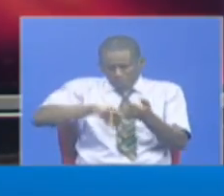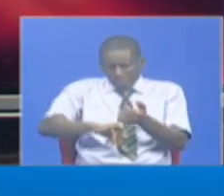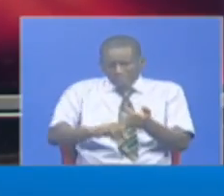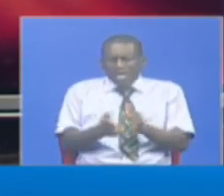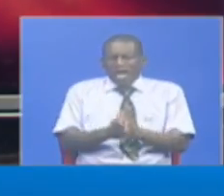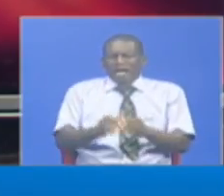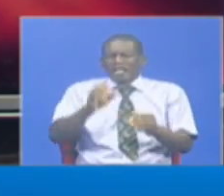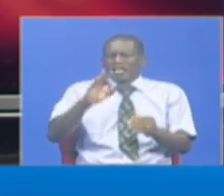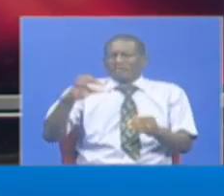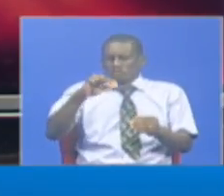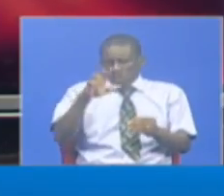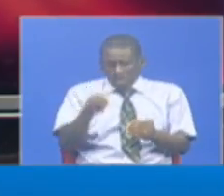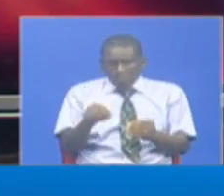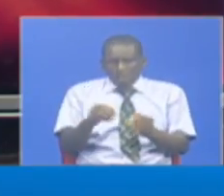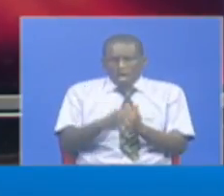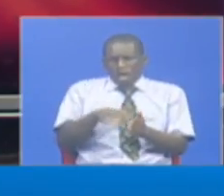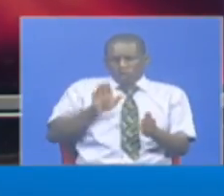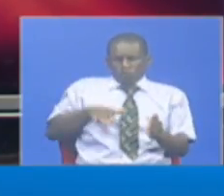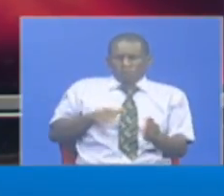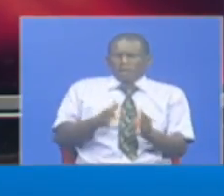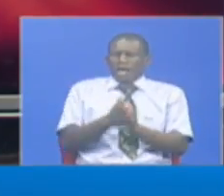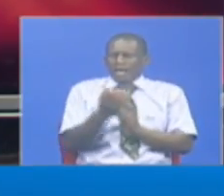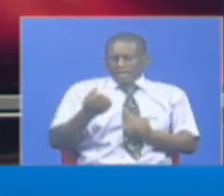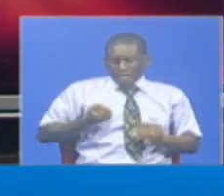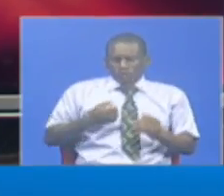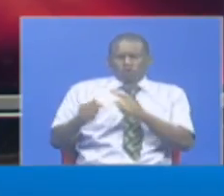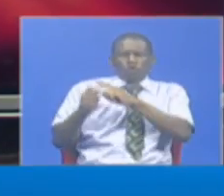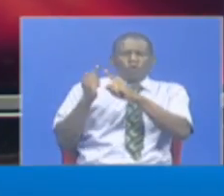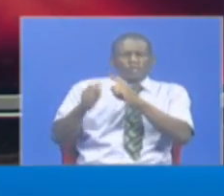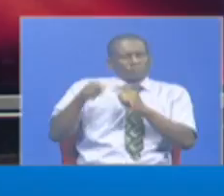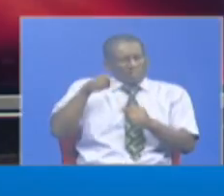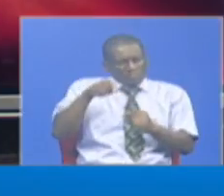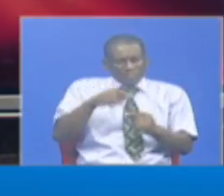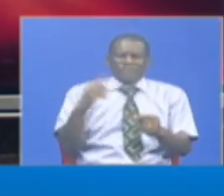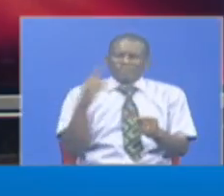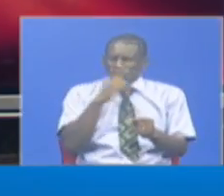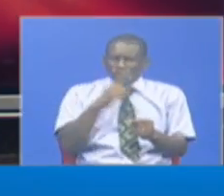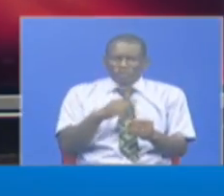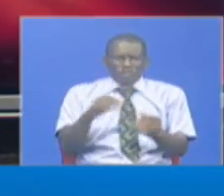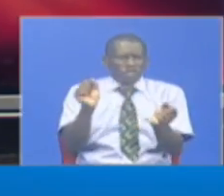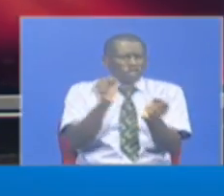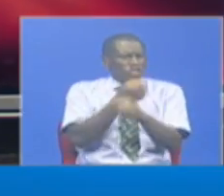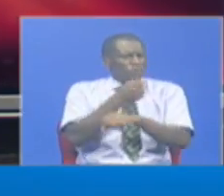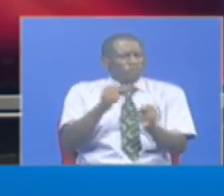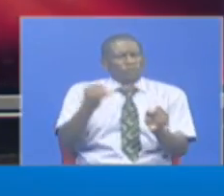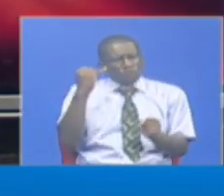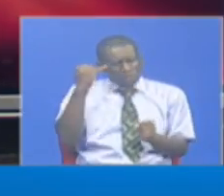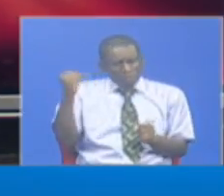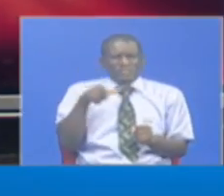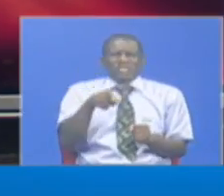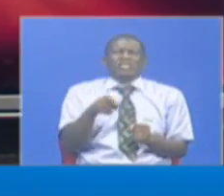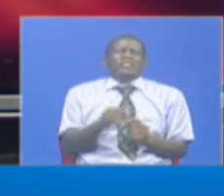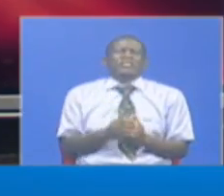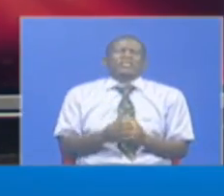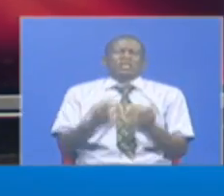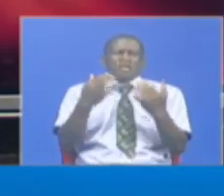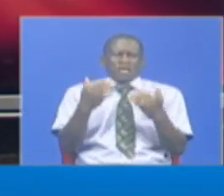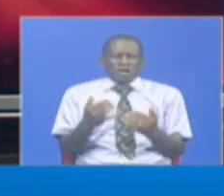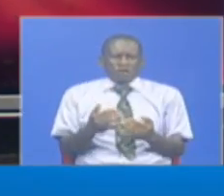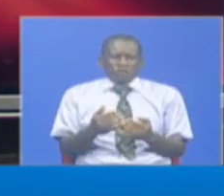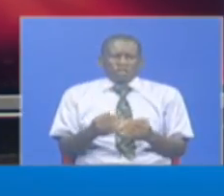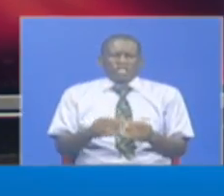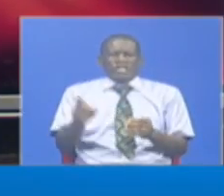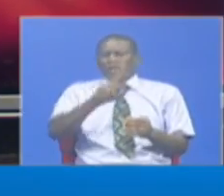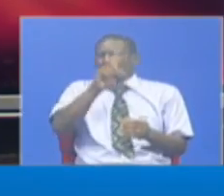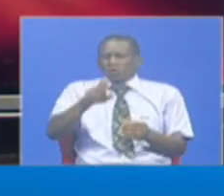on individual women and girls who experience these heinous forms of violence cannot be imagined. And the abiding question